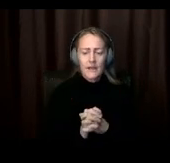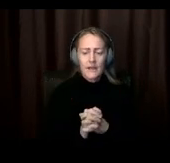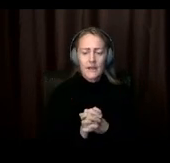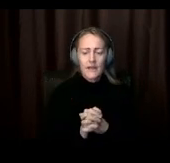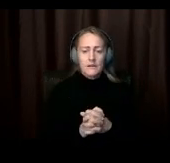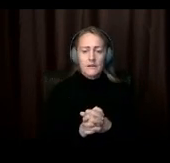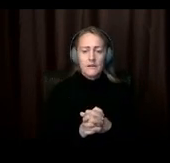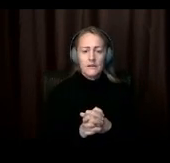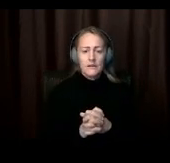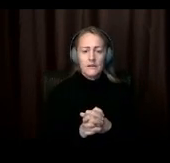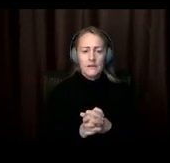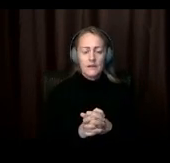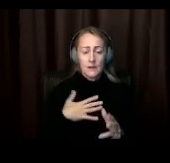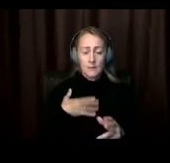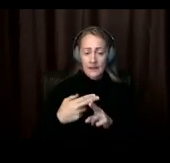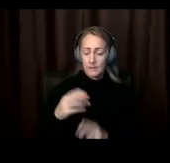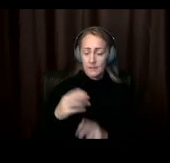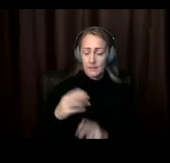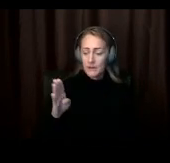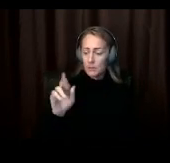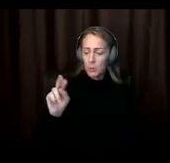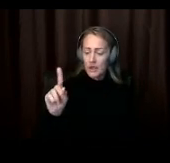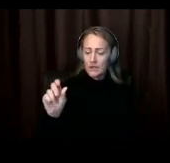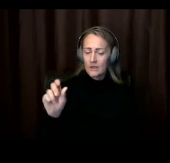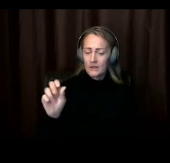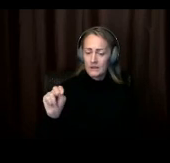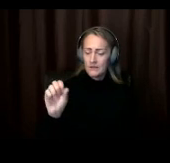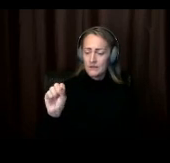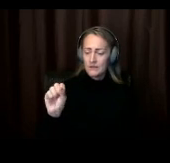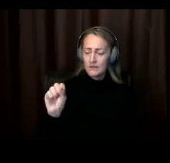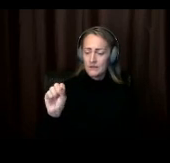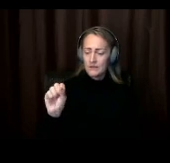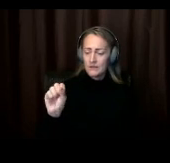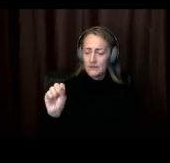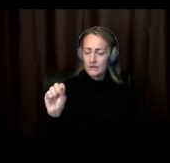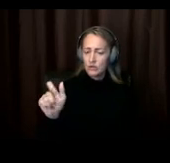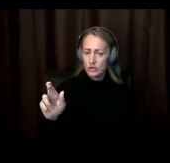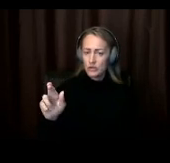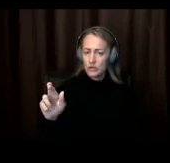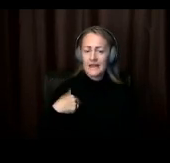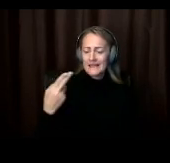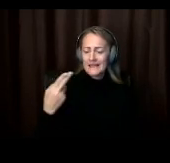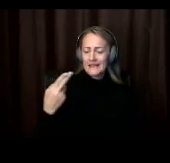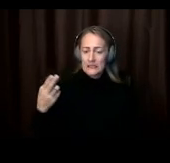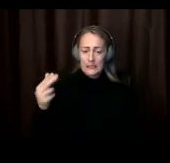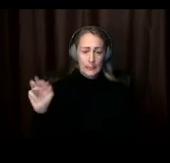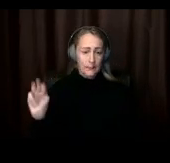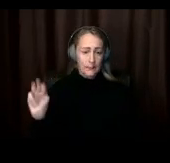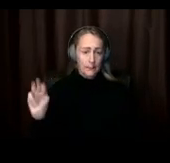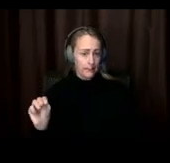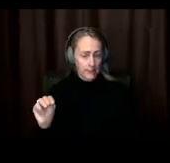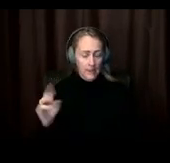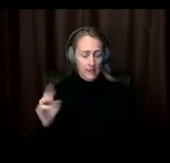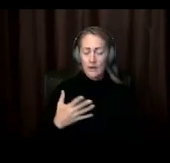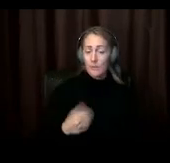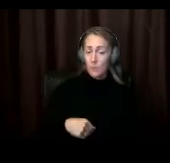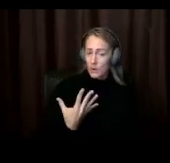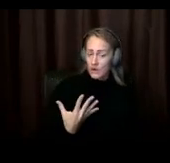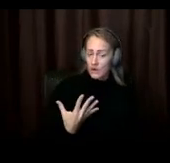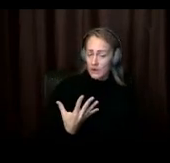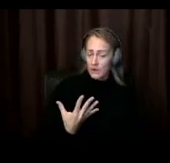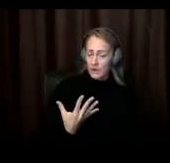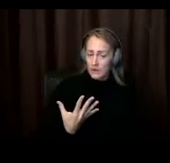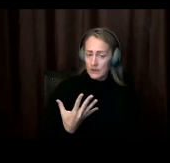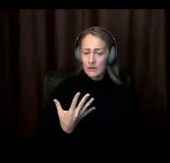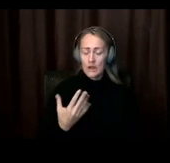All right, my name is Brandon Salter. I identify as he, him. I identify as white. I am